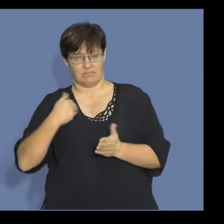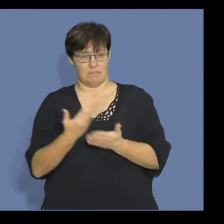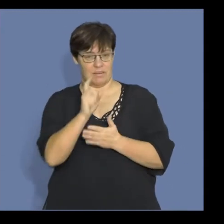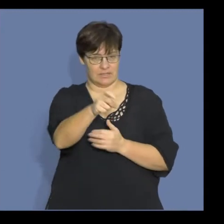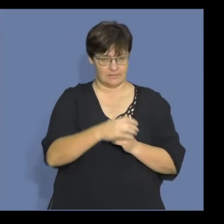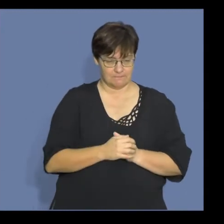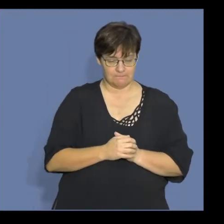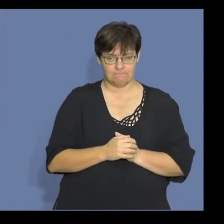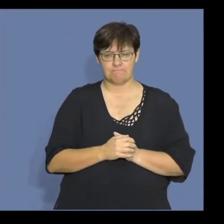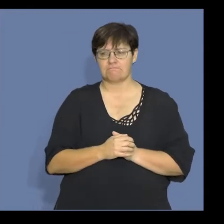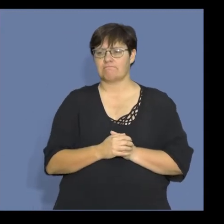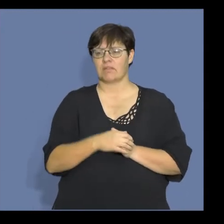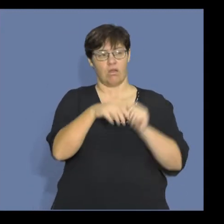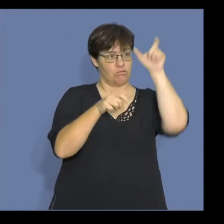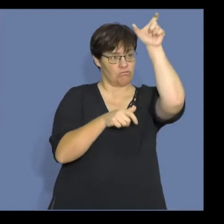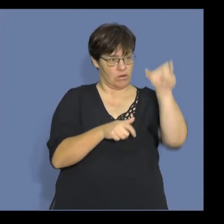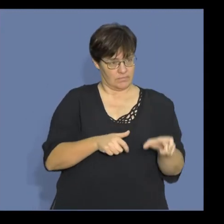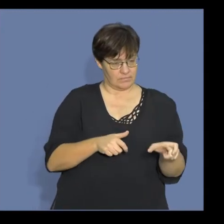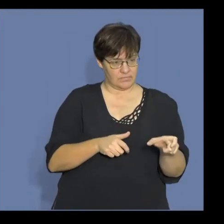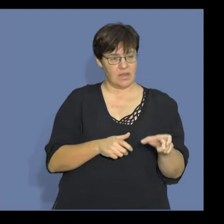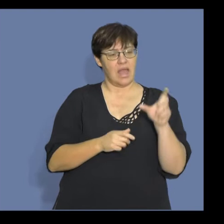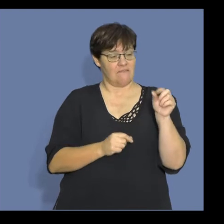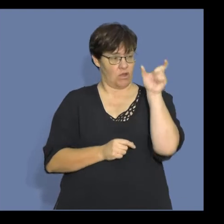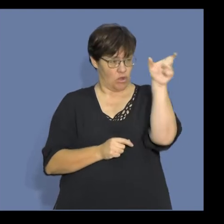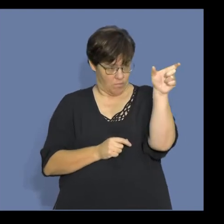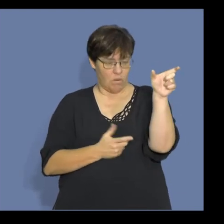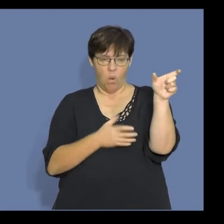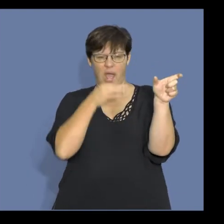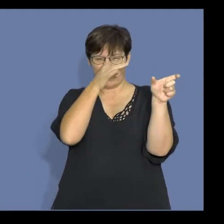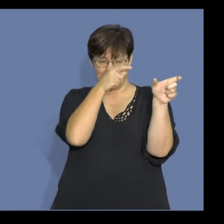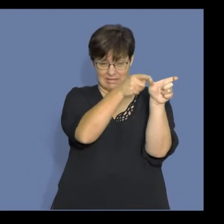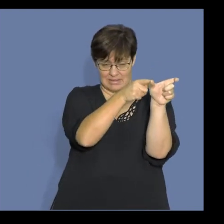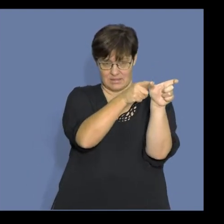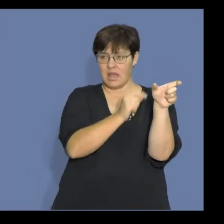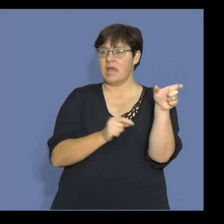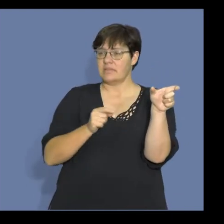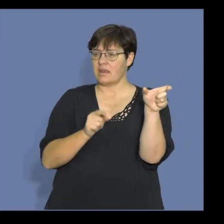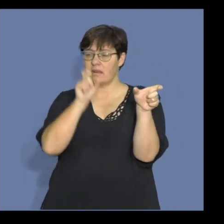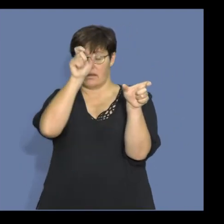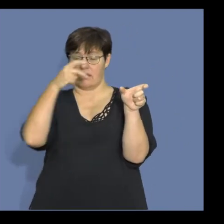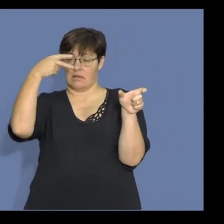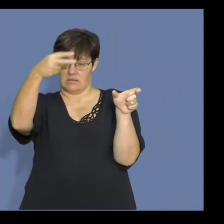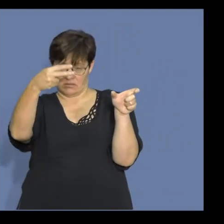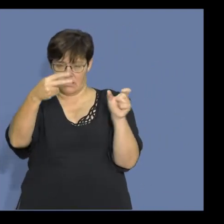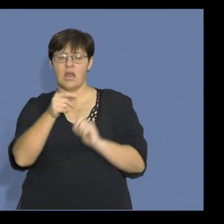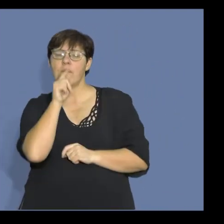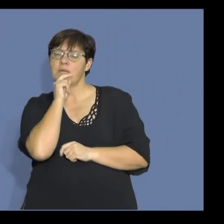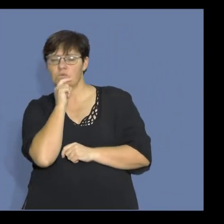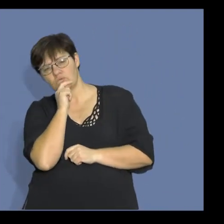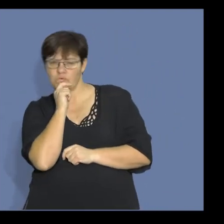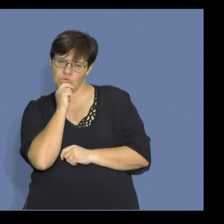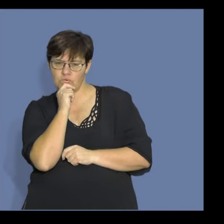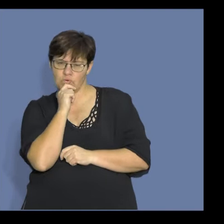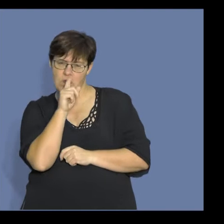now. So as I mentioned, these columns have a term or a description, and we've got 2 possible terms, of which there are